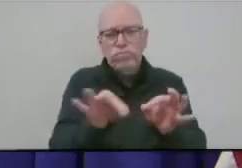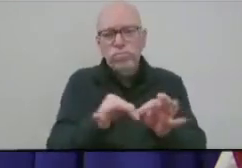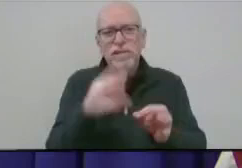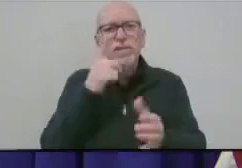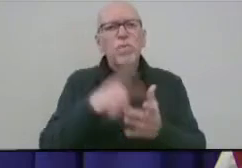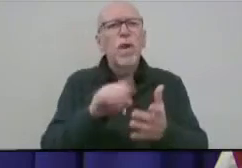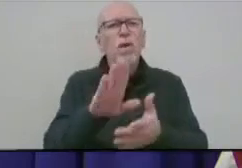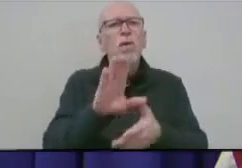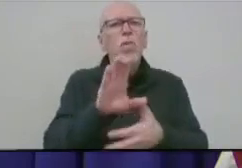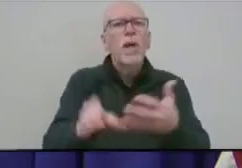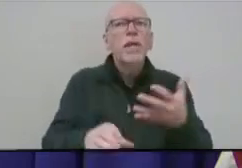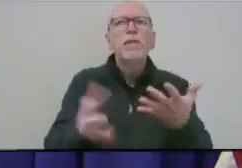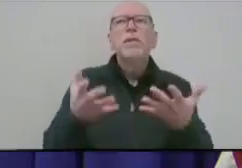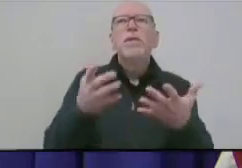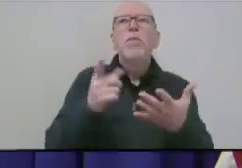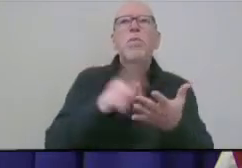is,